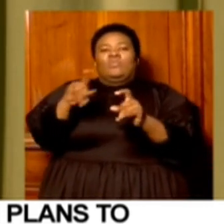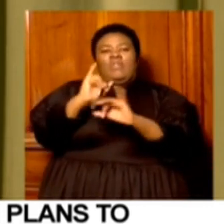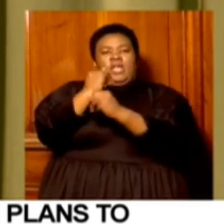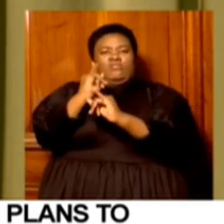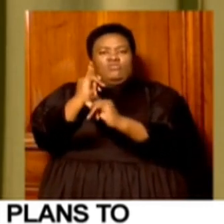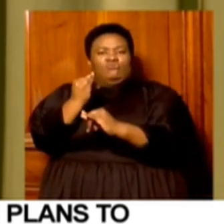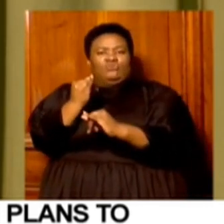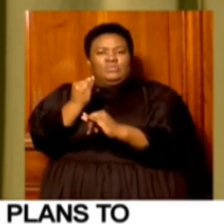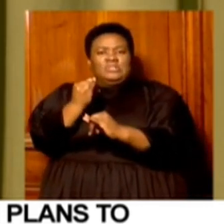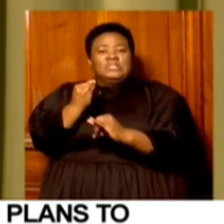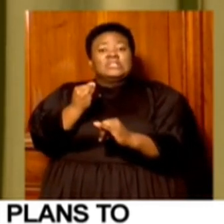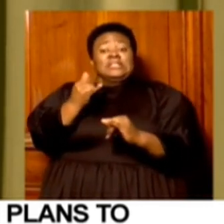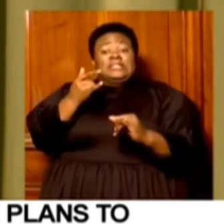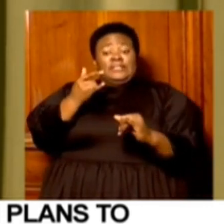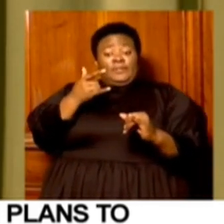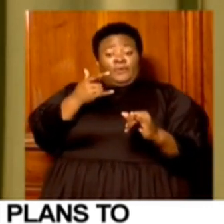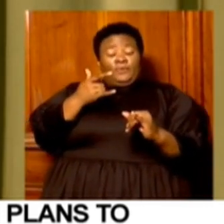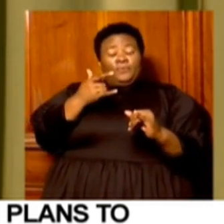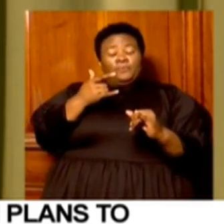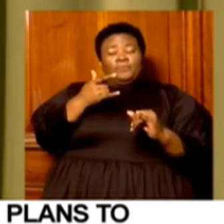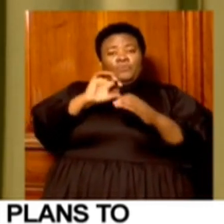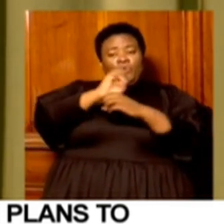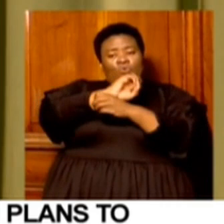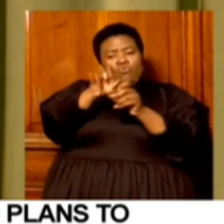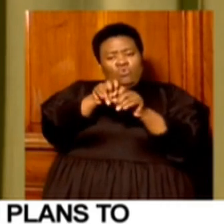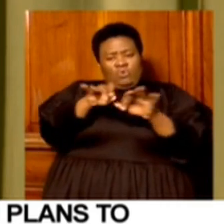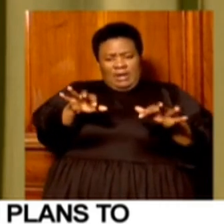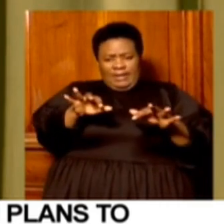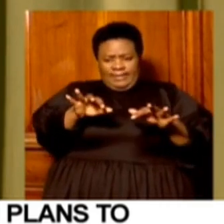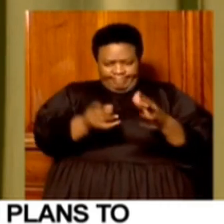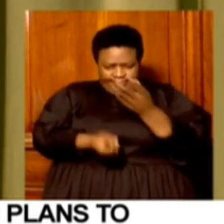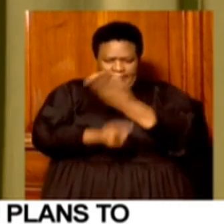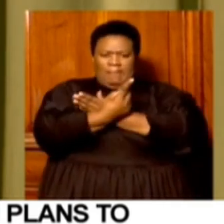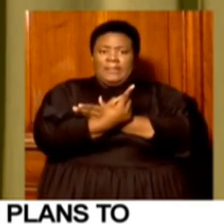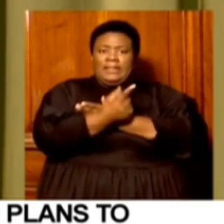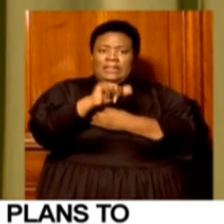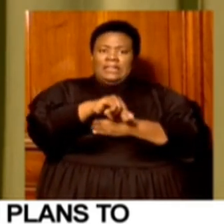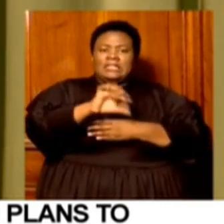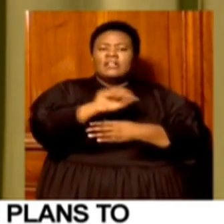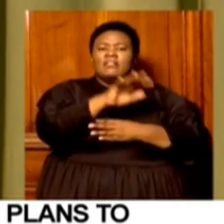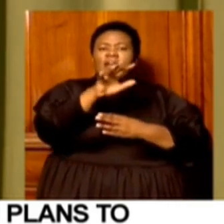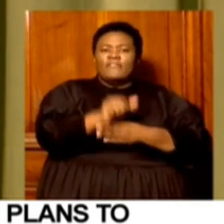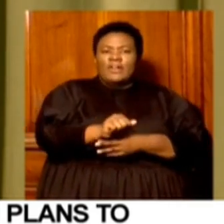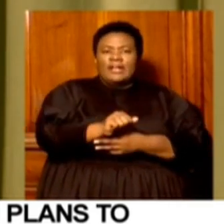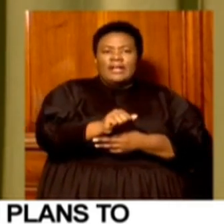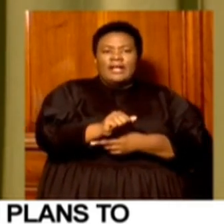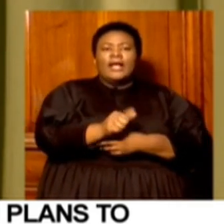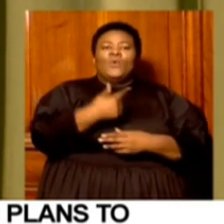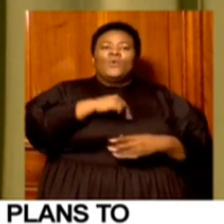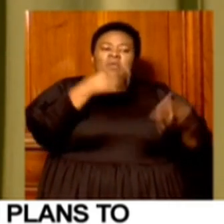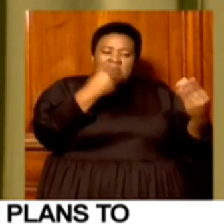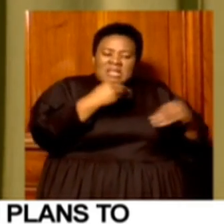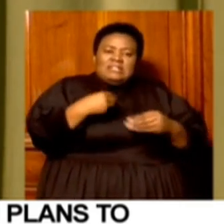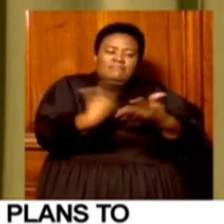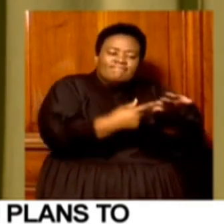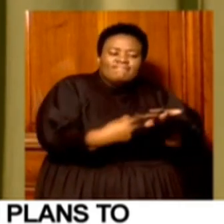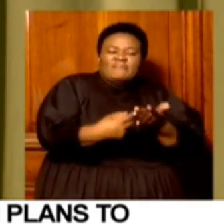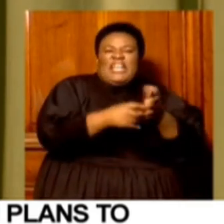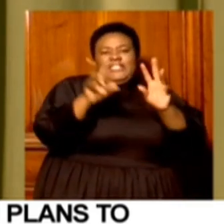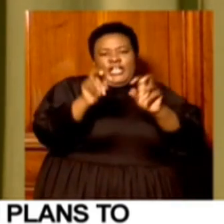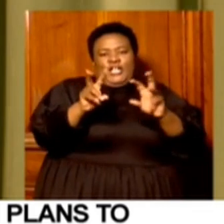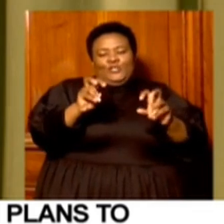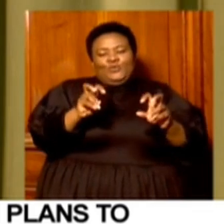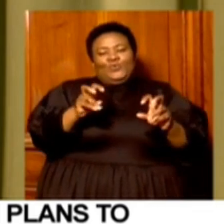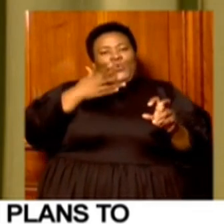And the COVID-19 arrives in South Africa when we are confronted with these issues.